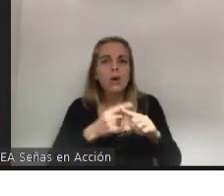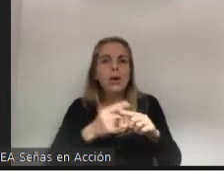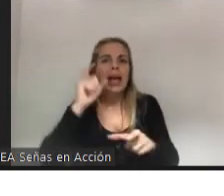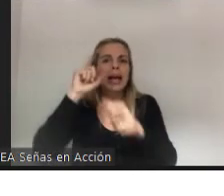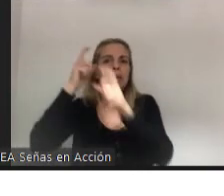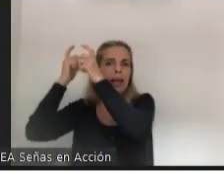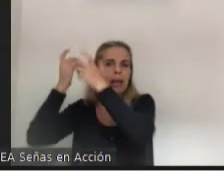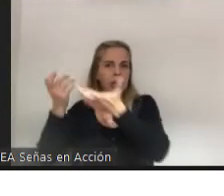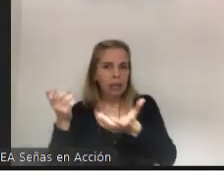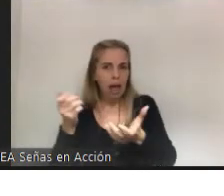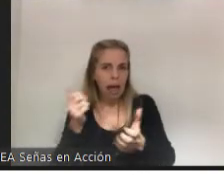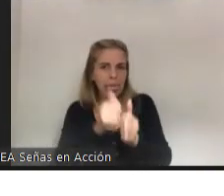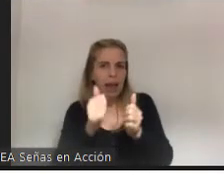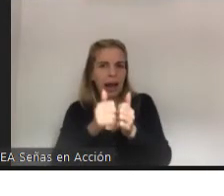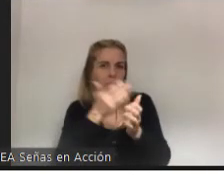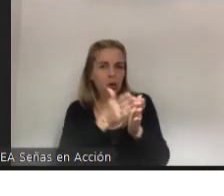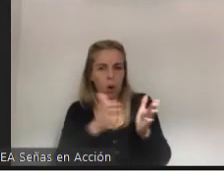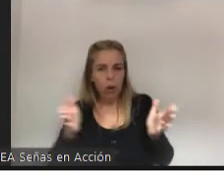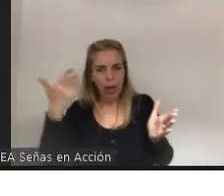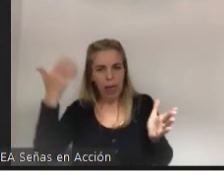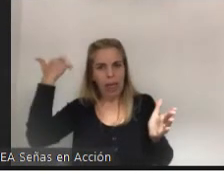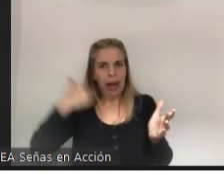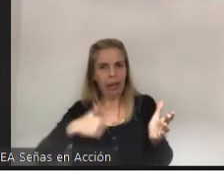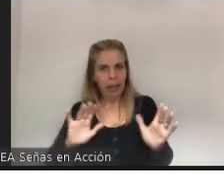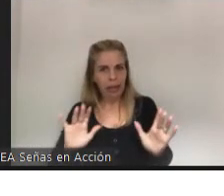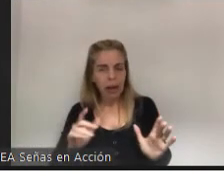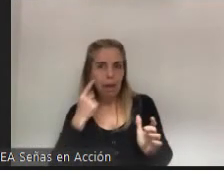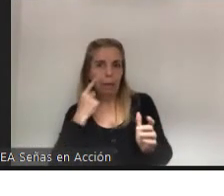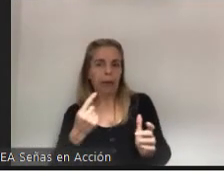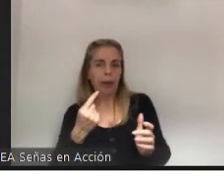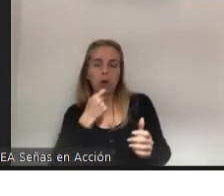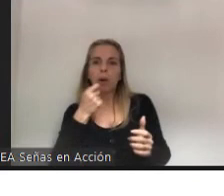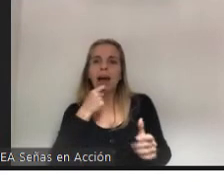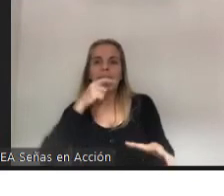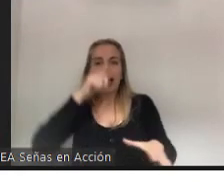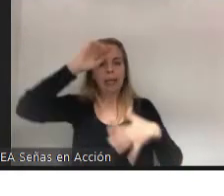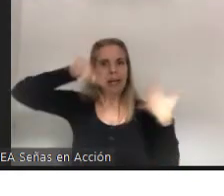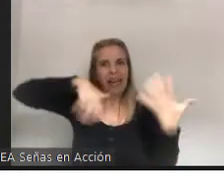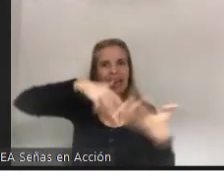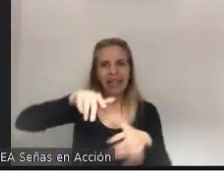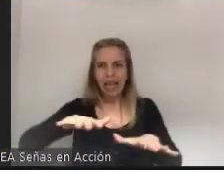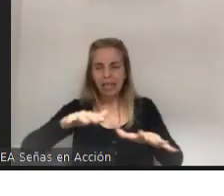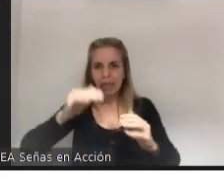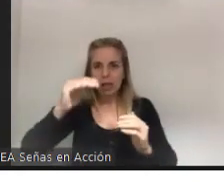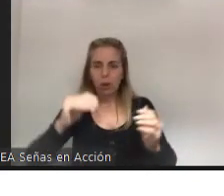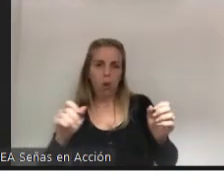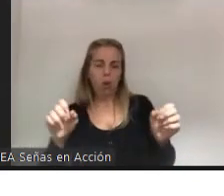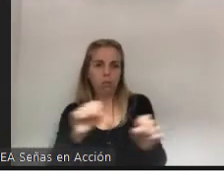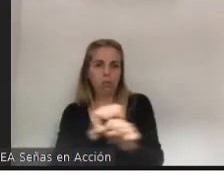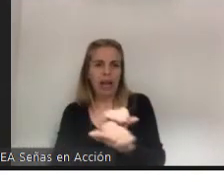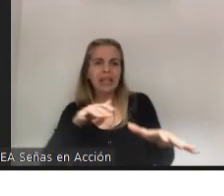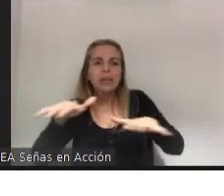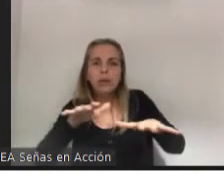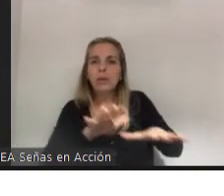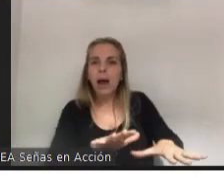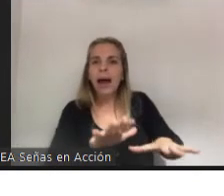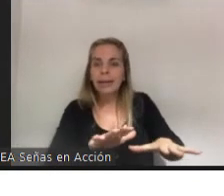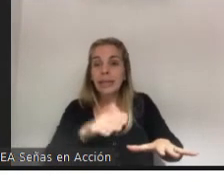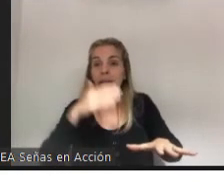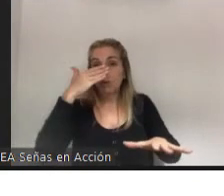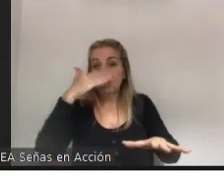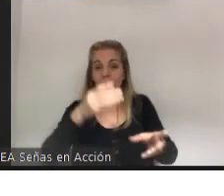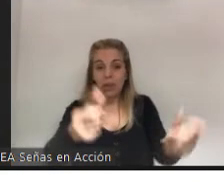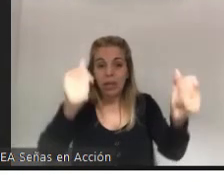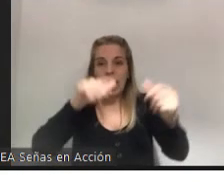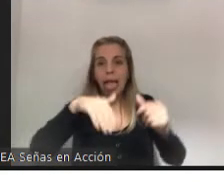over them. But historical experience shows that a crisis of this sort turns the world different